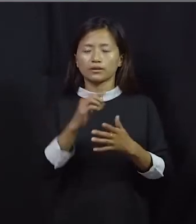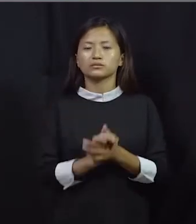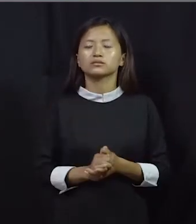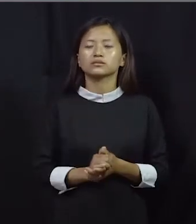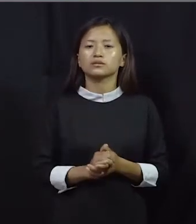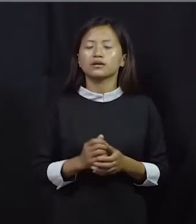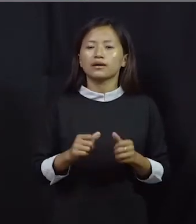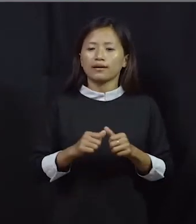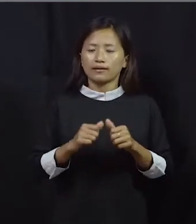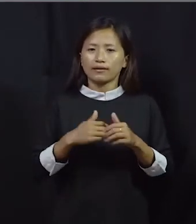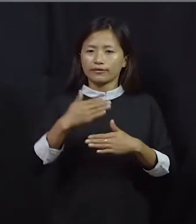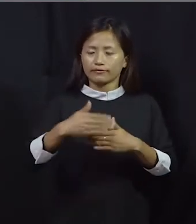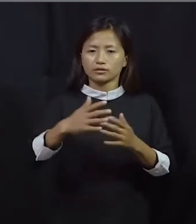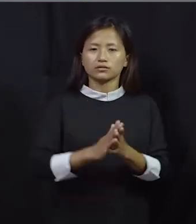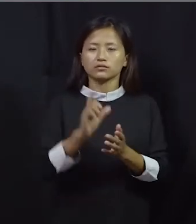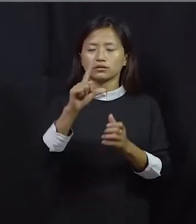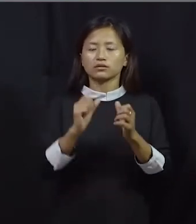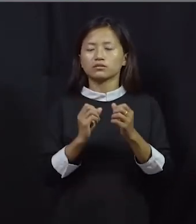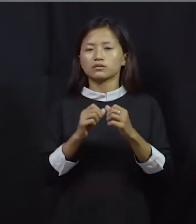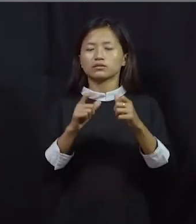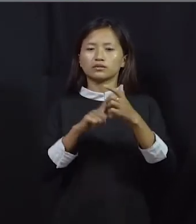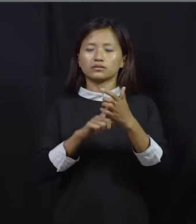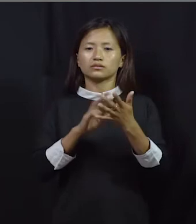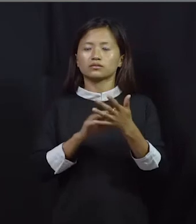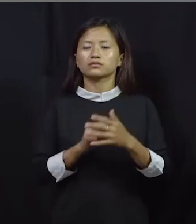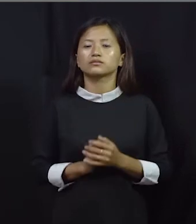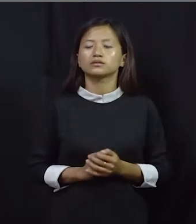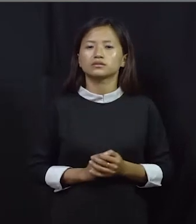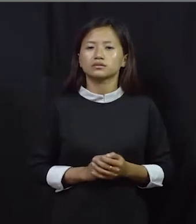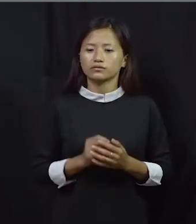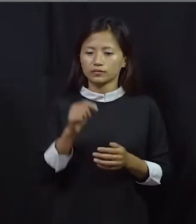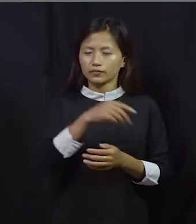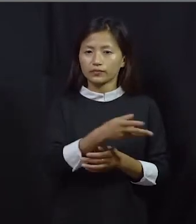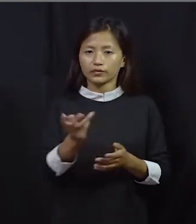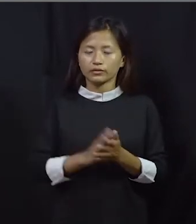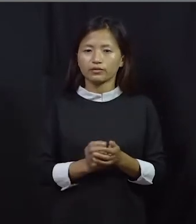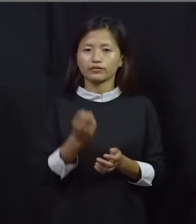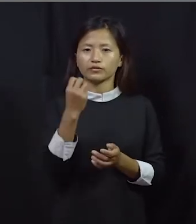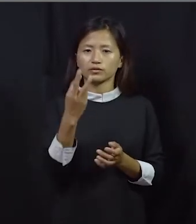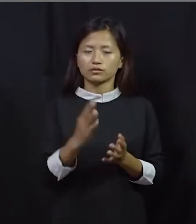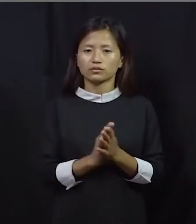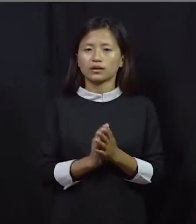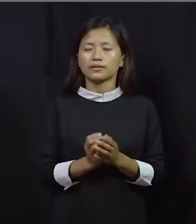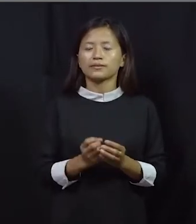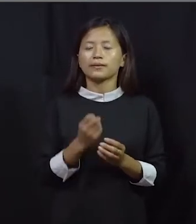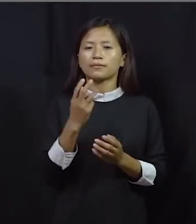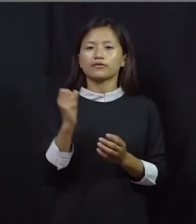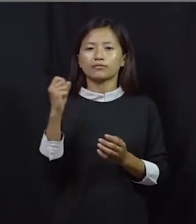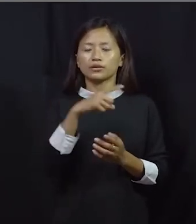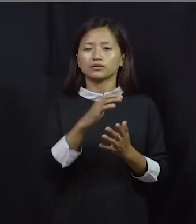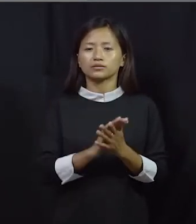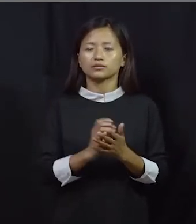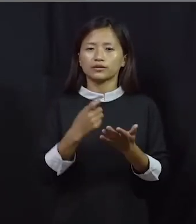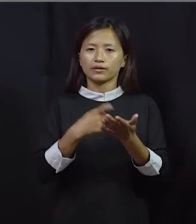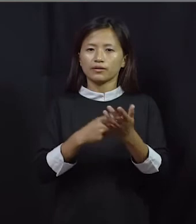partners are advancing loans and advances. From there, you will have to calculate the number of months and charge the rate